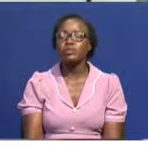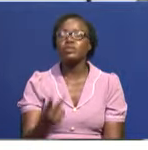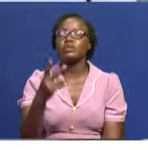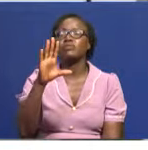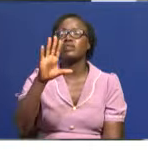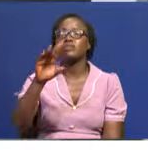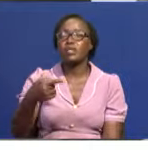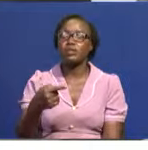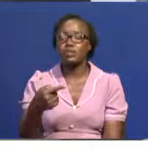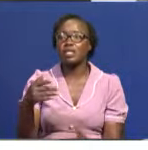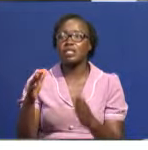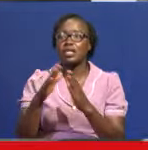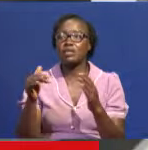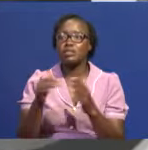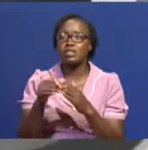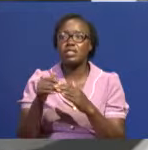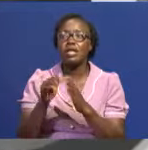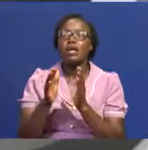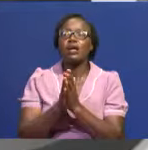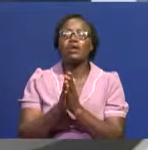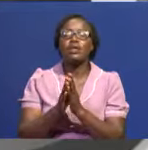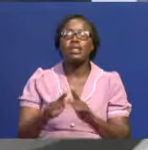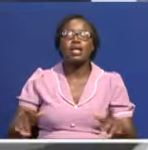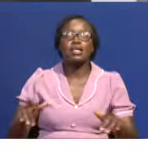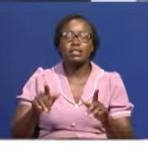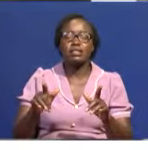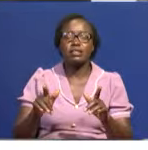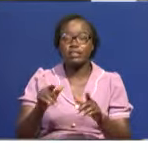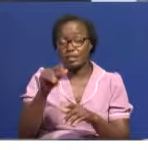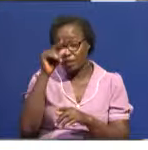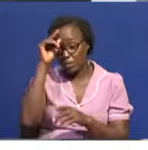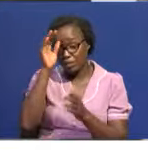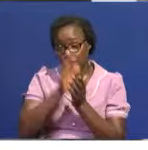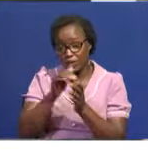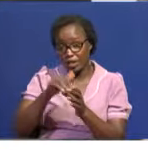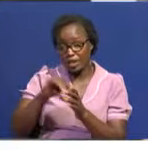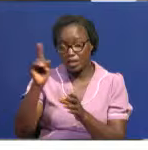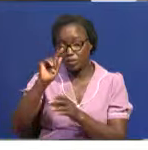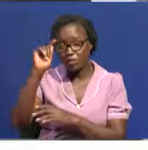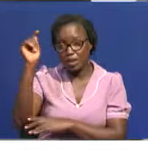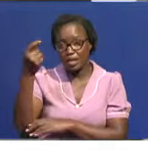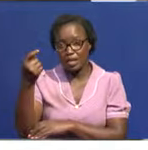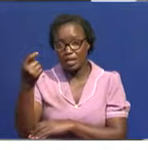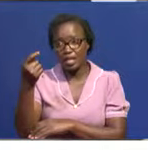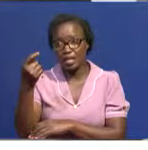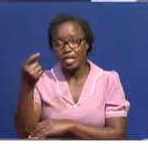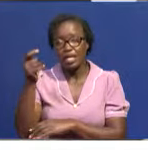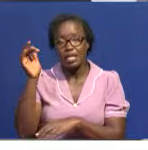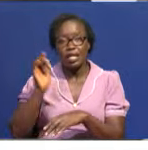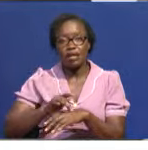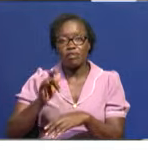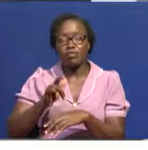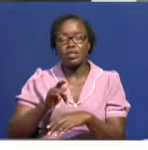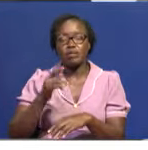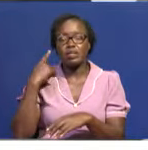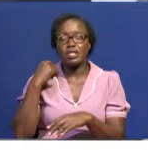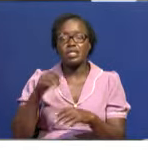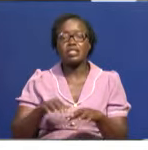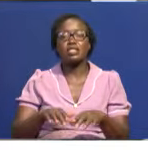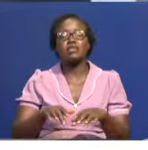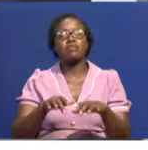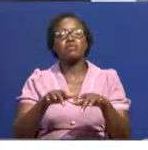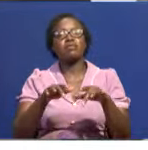25,000 households who had encroached on riparian land within Nairobi, Kenya, and were affected by the recent